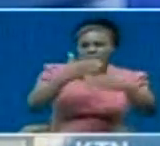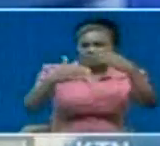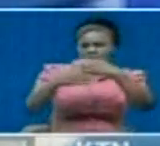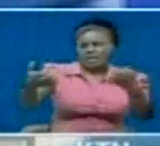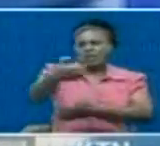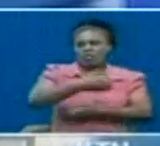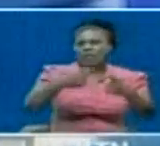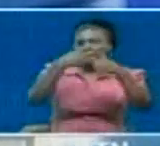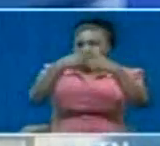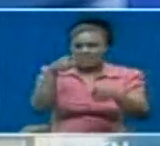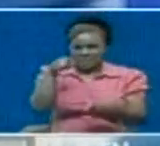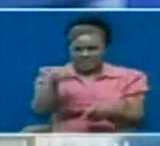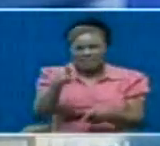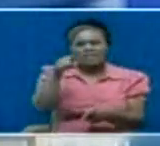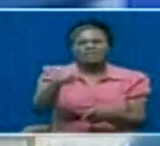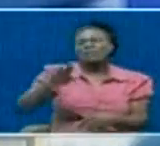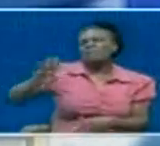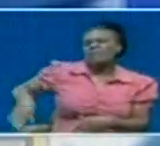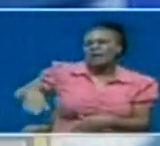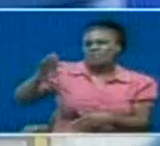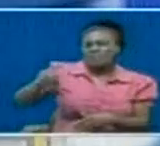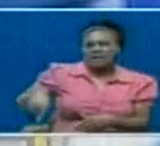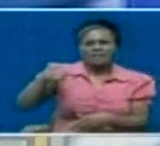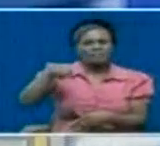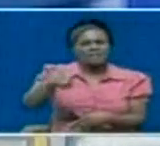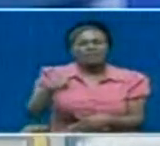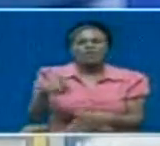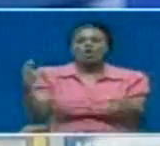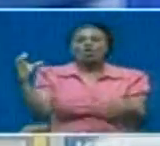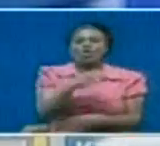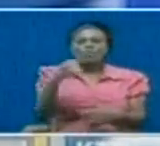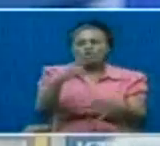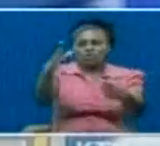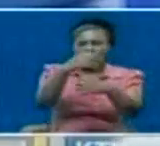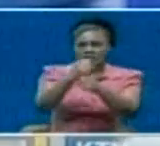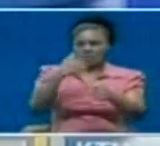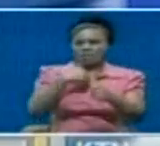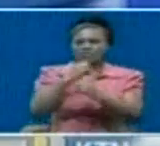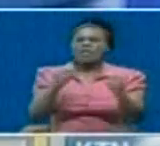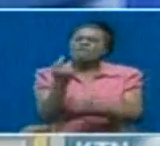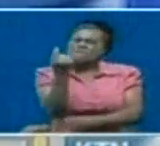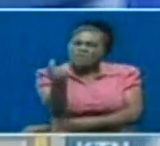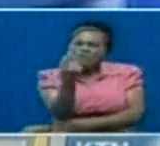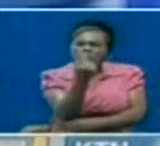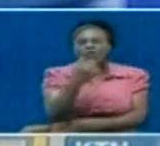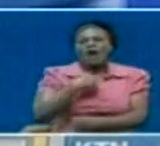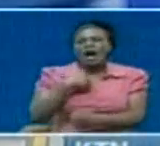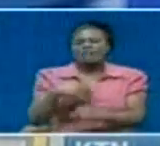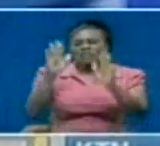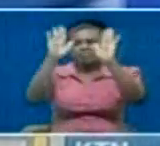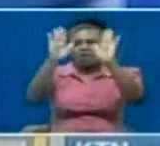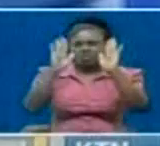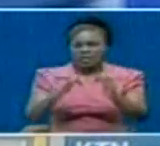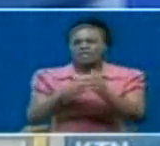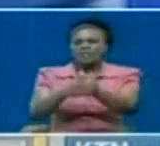economy. Yet despite this, they have remained at the very fringes of the corporate world, with only a handful holding a significant leadership